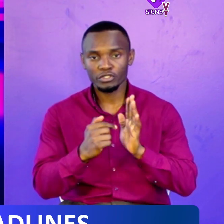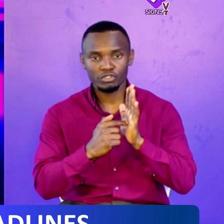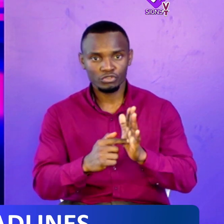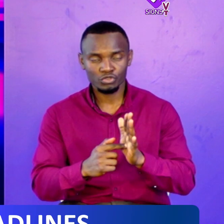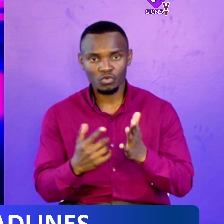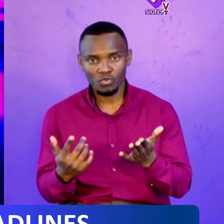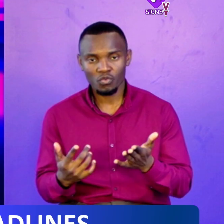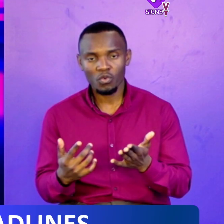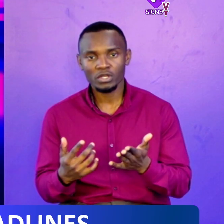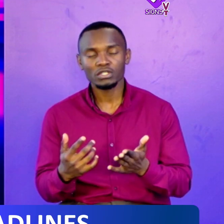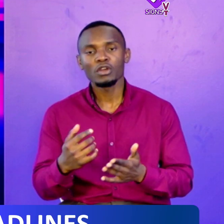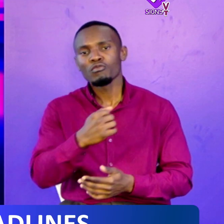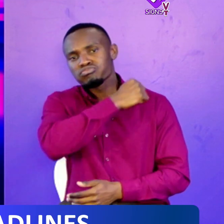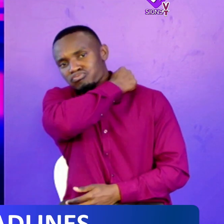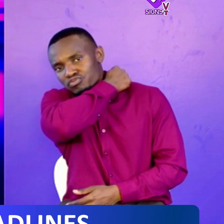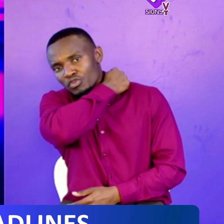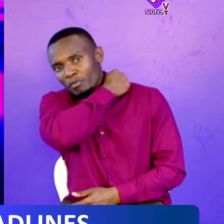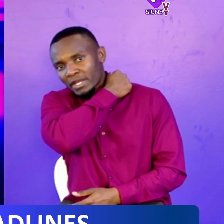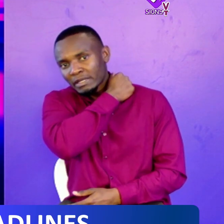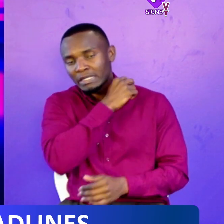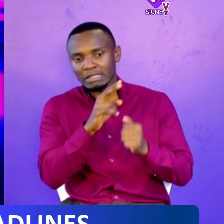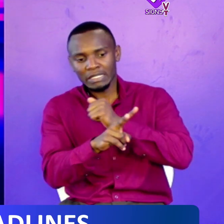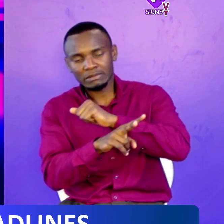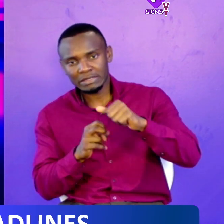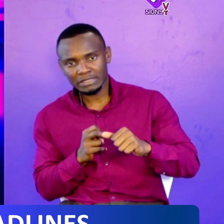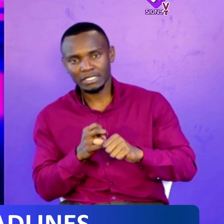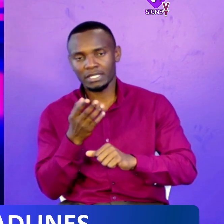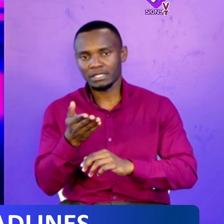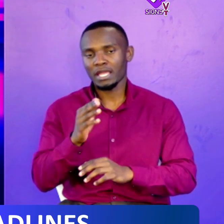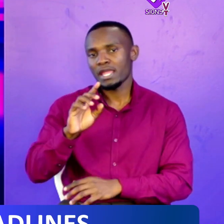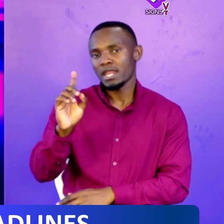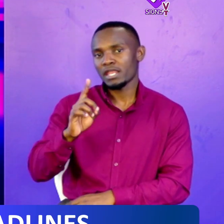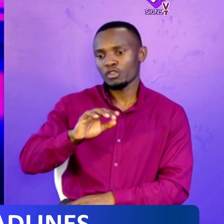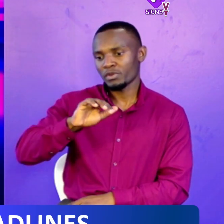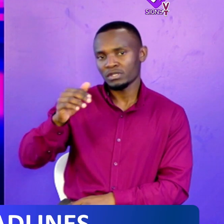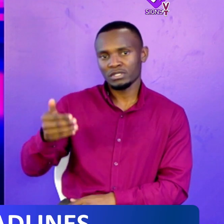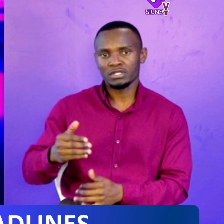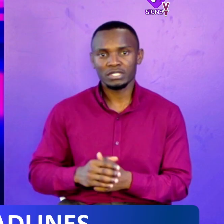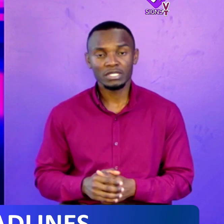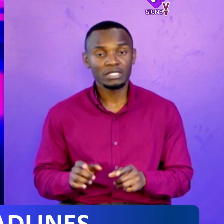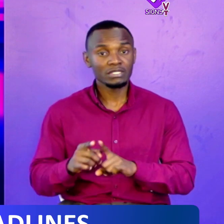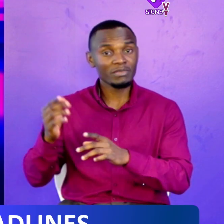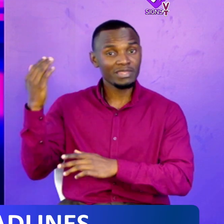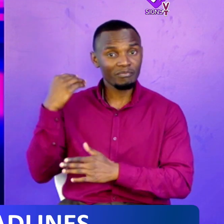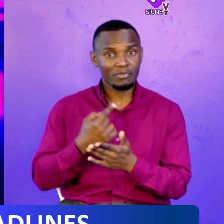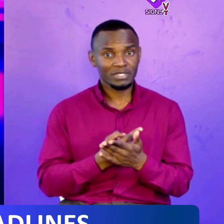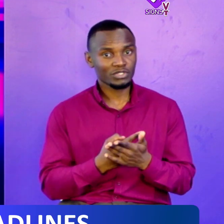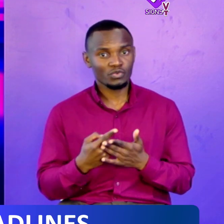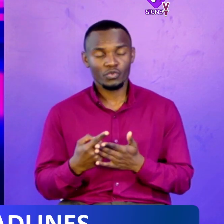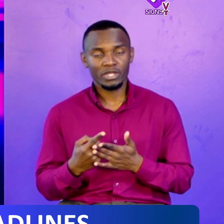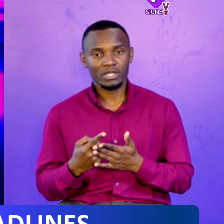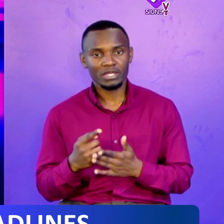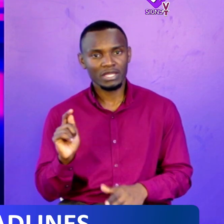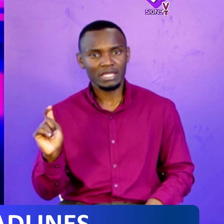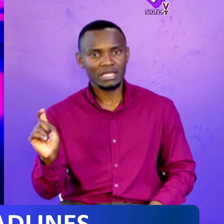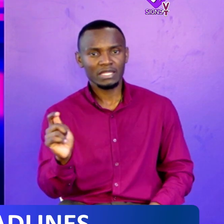and intimidation in the Nairobi Central Business District flooded the internet. Now, over the last 1 week, Kenyans have been